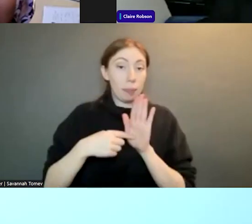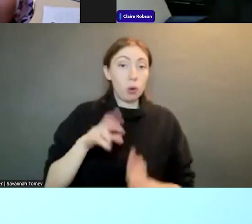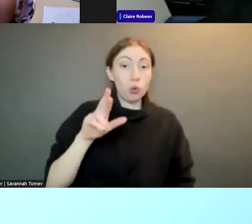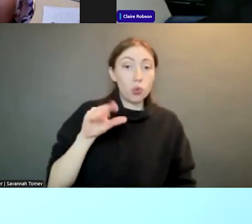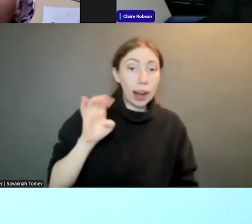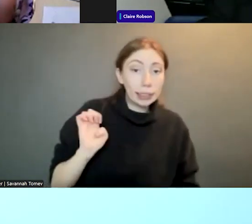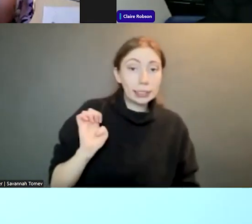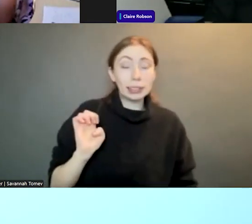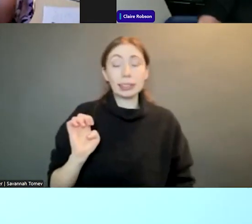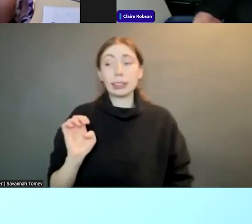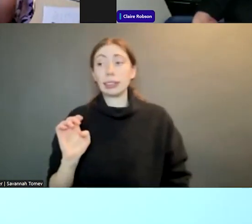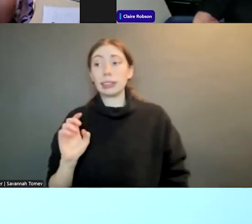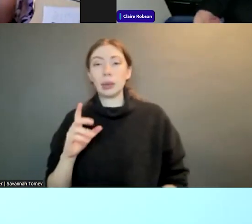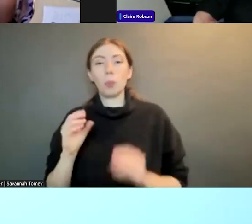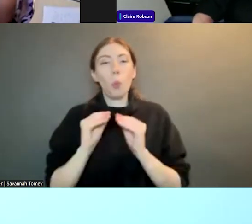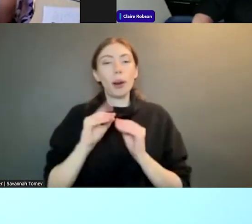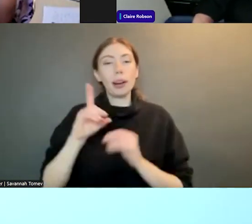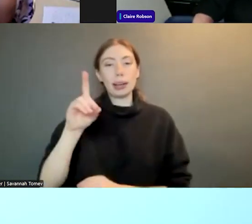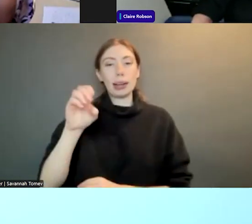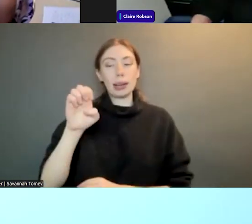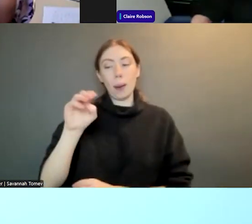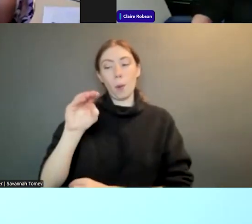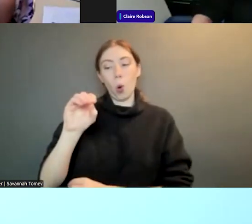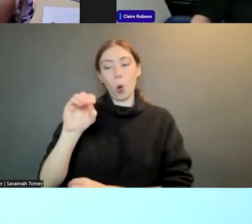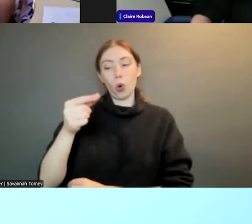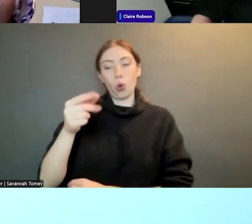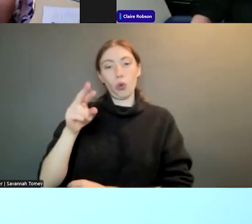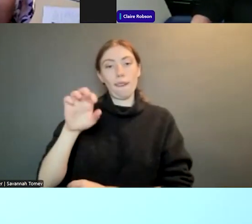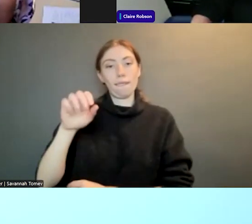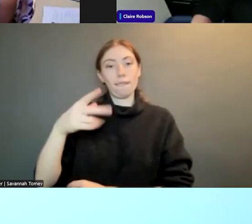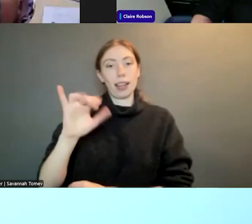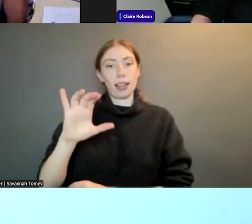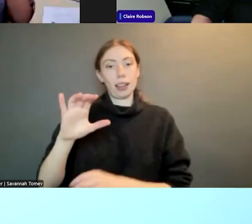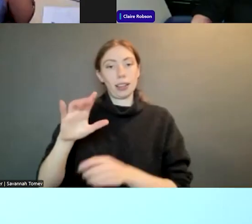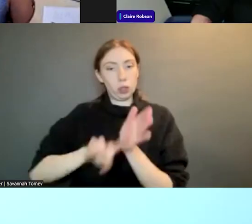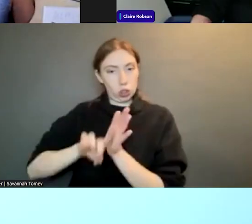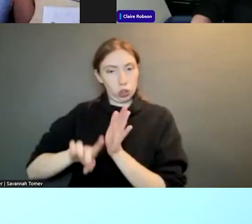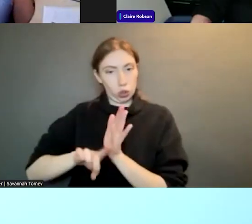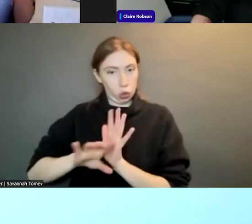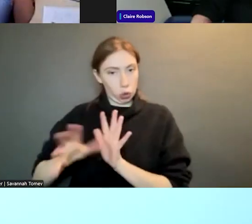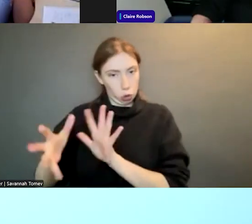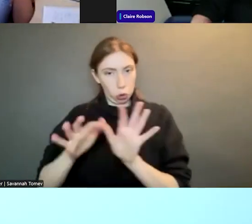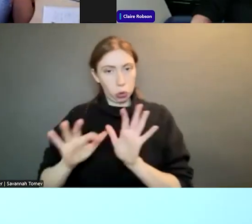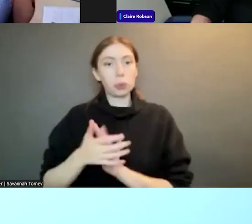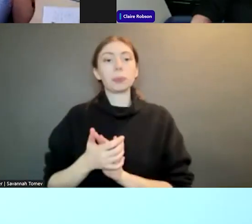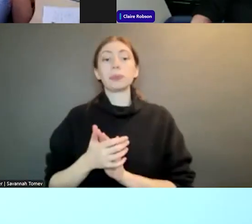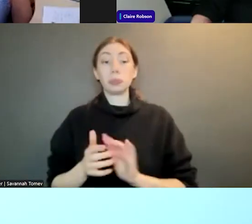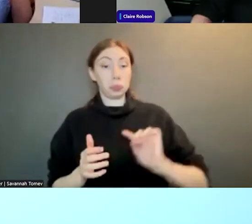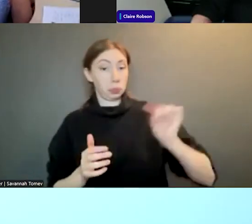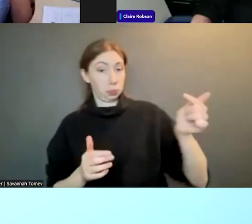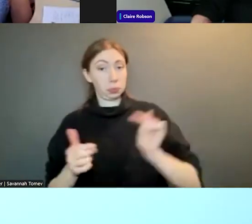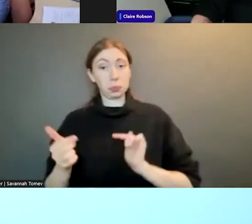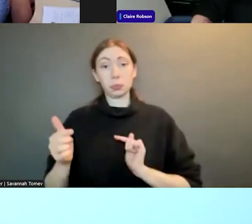Gloria, do you want to take that one? Yeah, well, in the Canadian, the CLSA, we